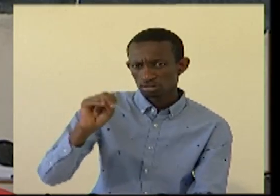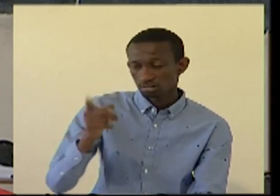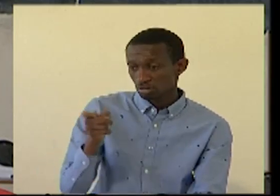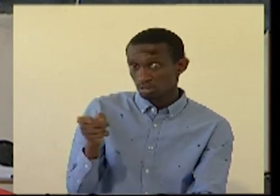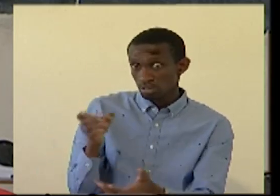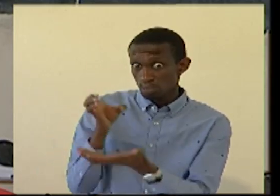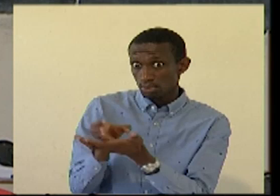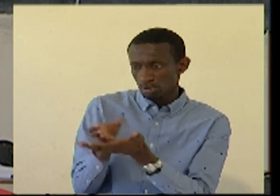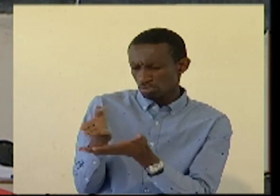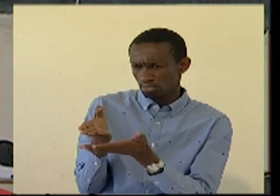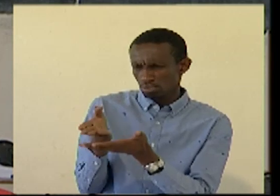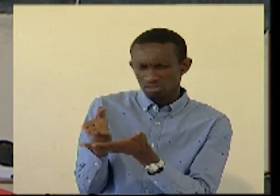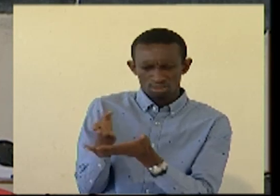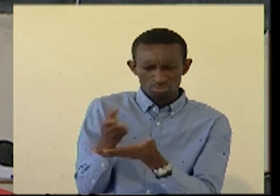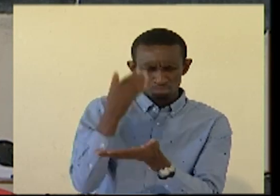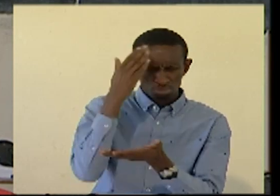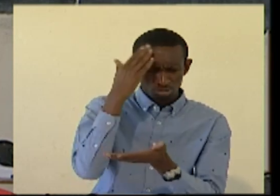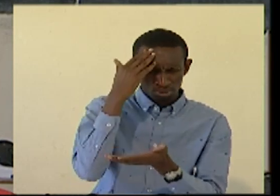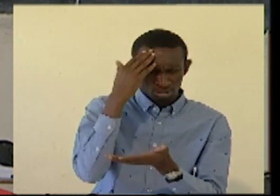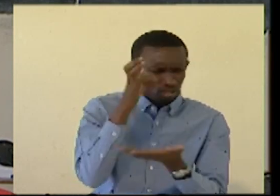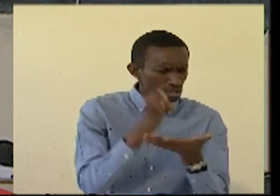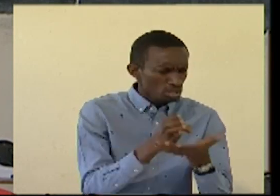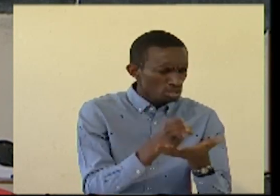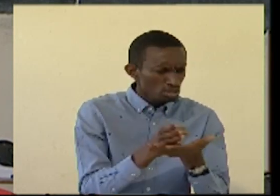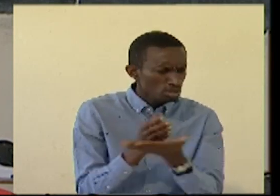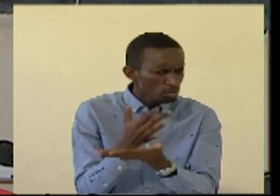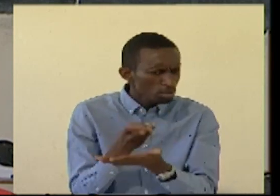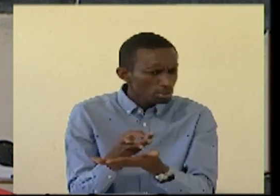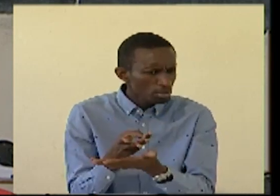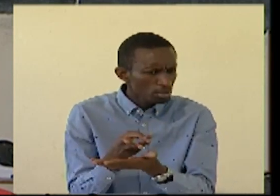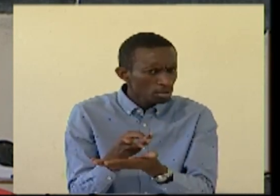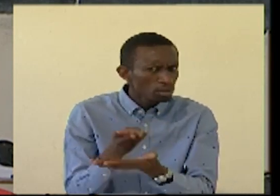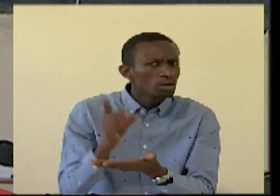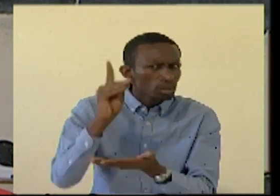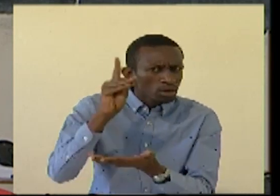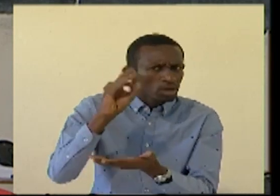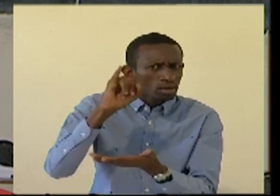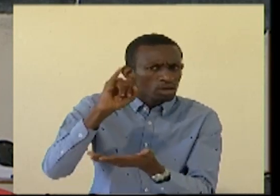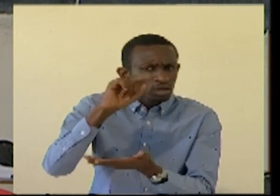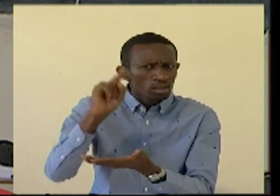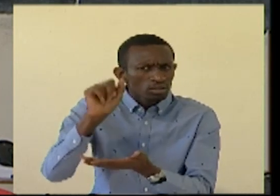you know the exact number of those items in that set.